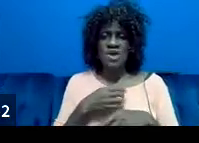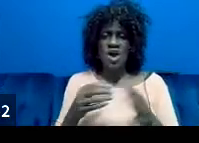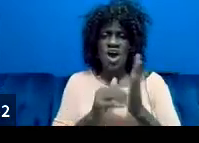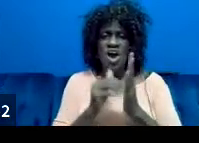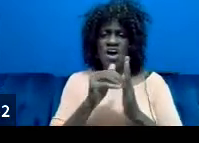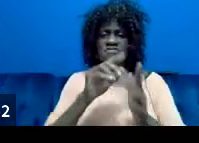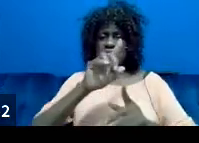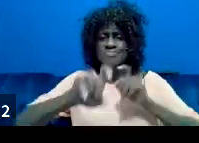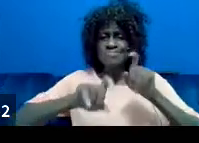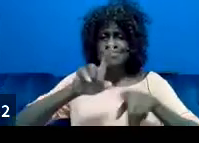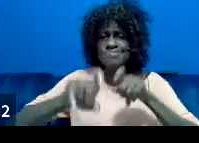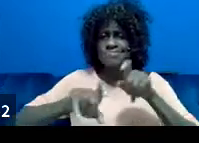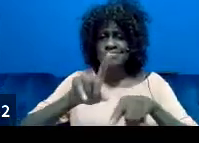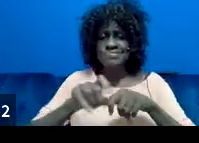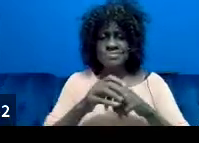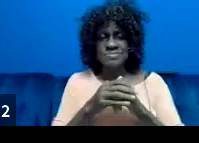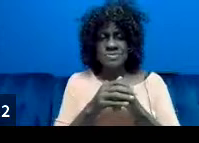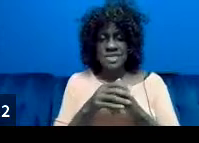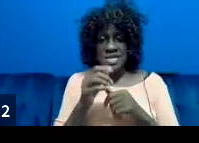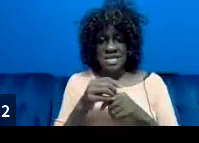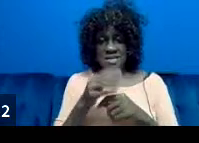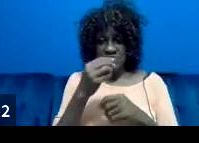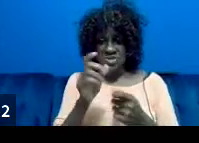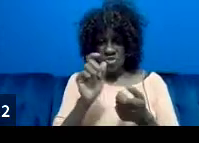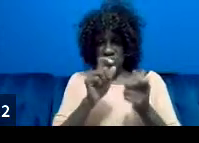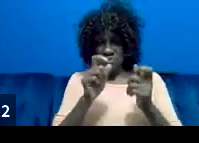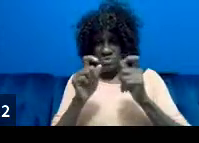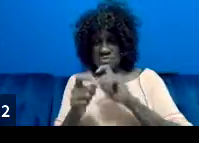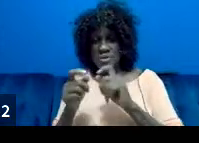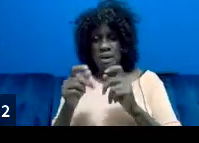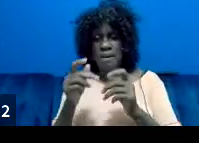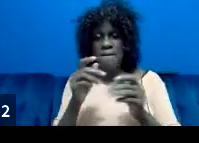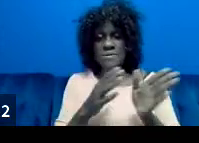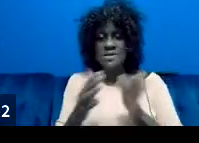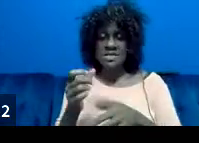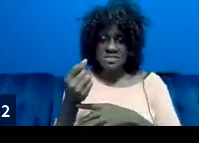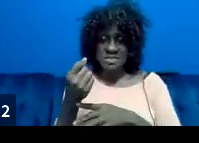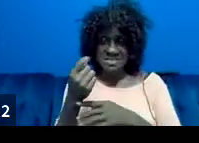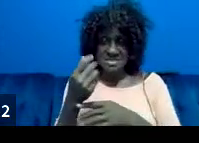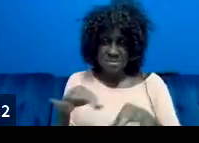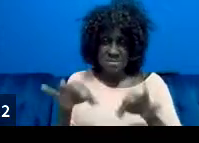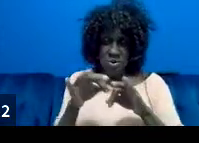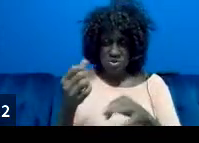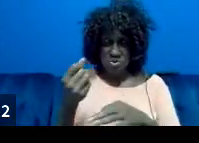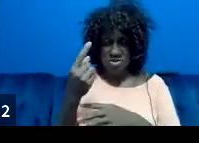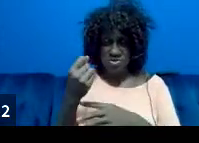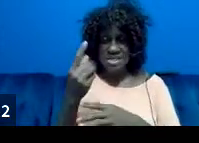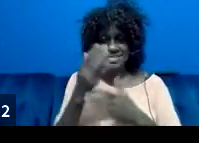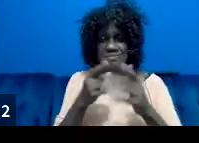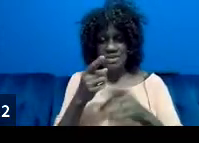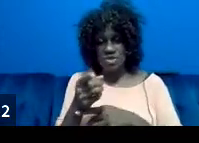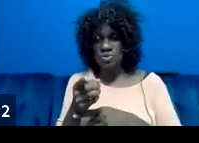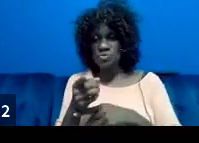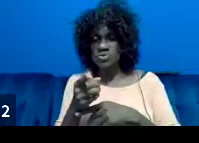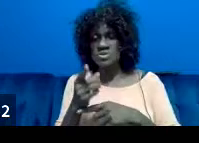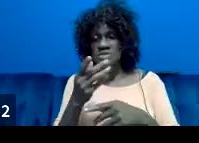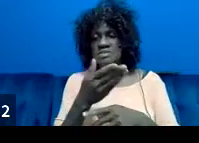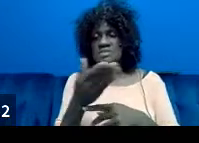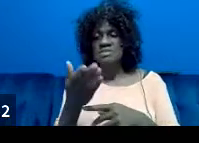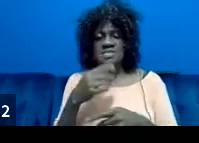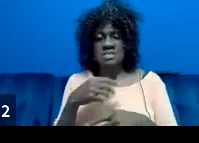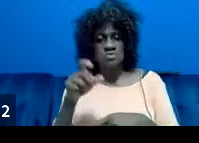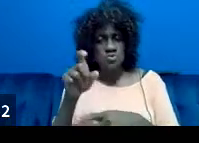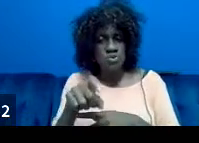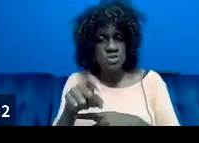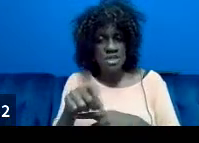And as I shared with you, through the alteration process, it's important to understand some of those triggers of what's required in